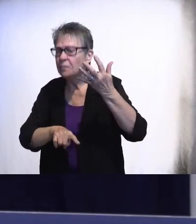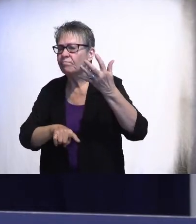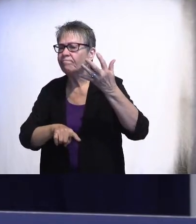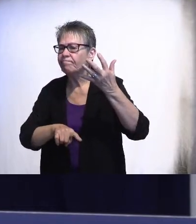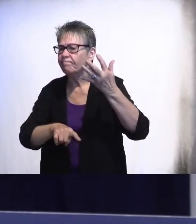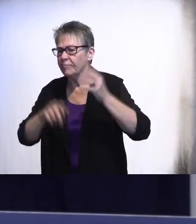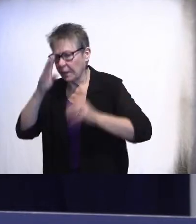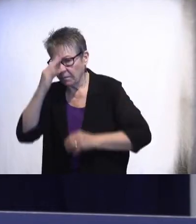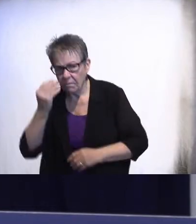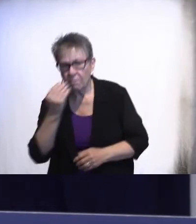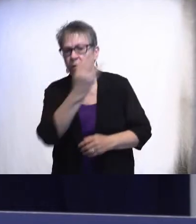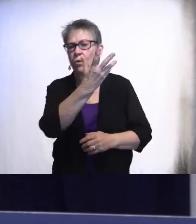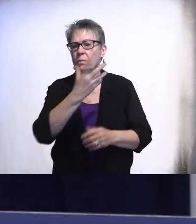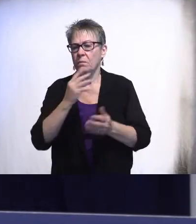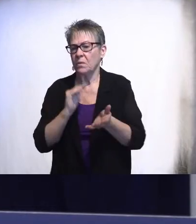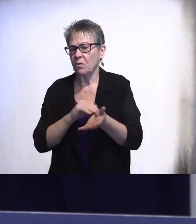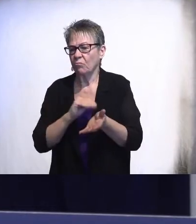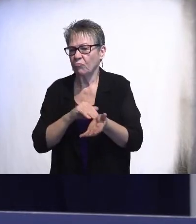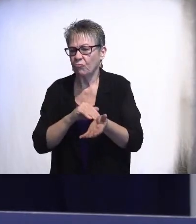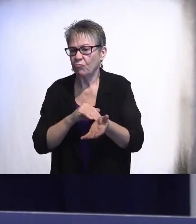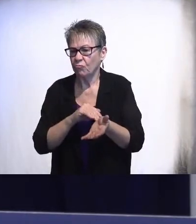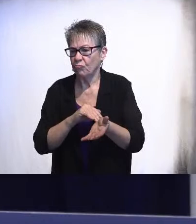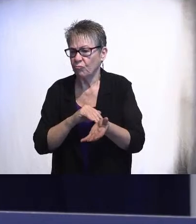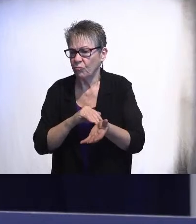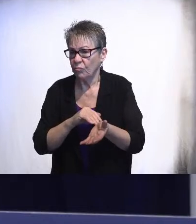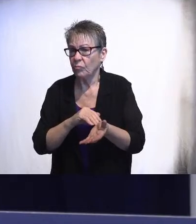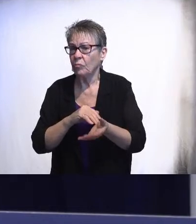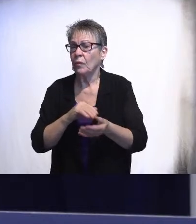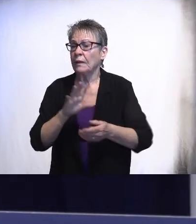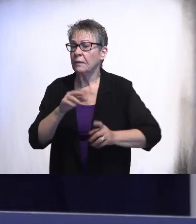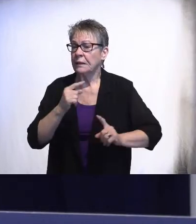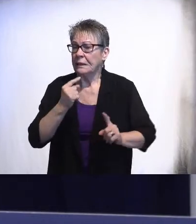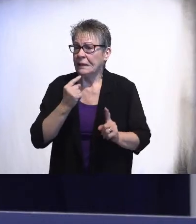any symptoms that are severe or concerning to you.